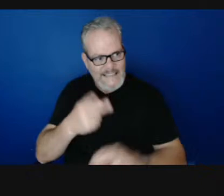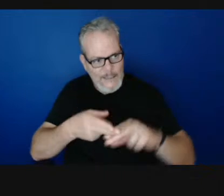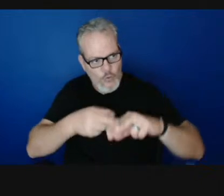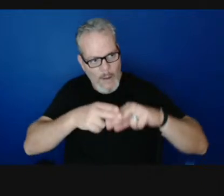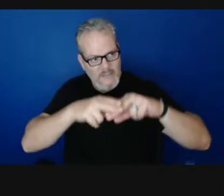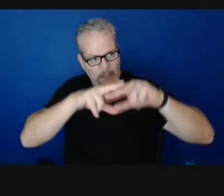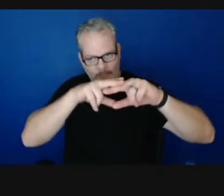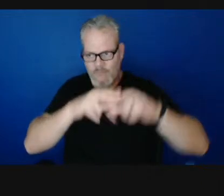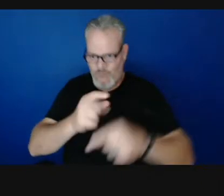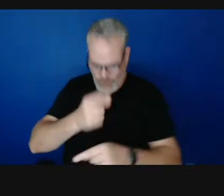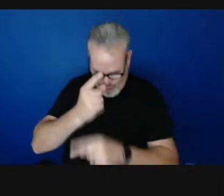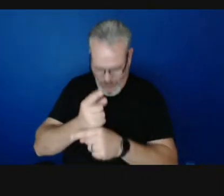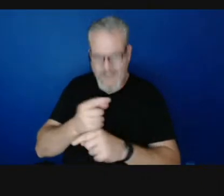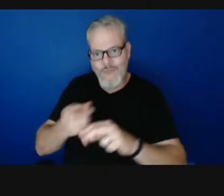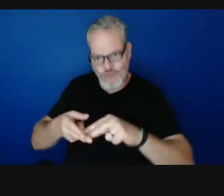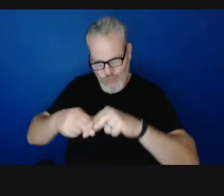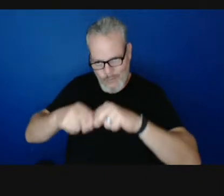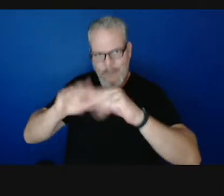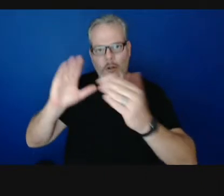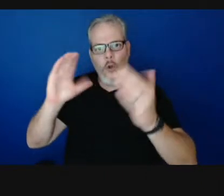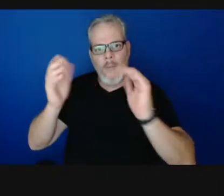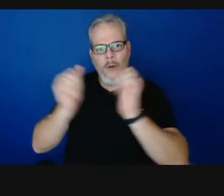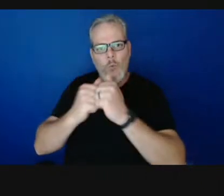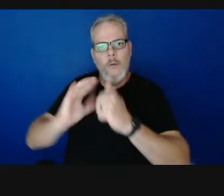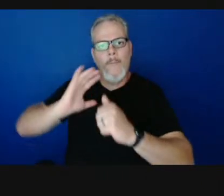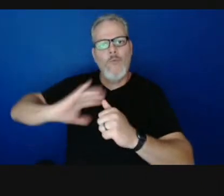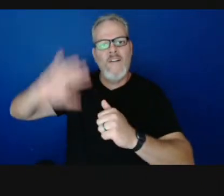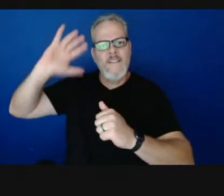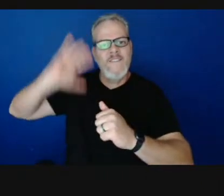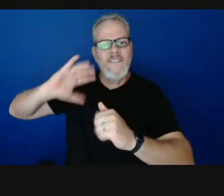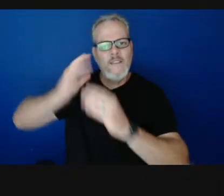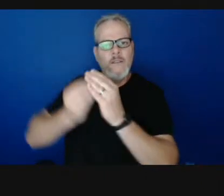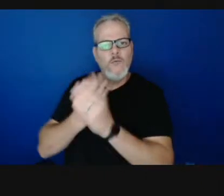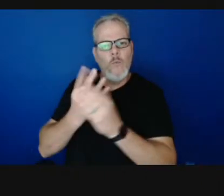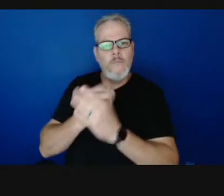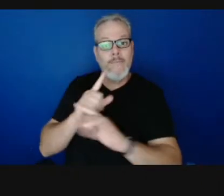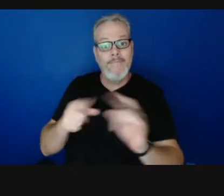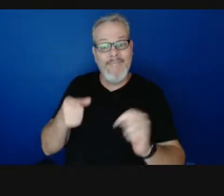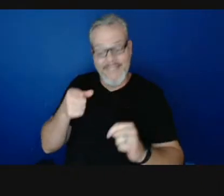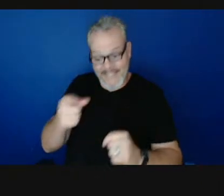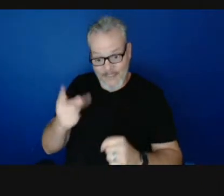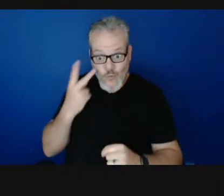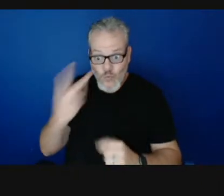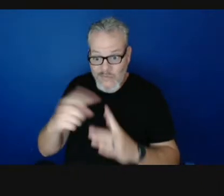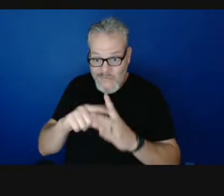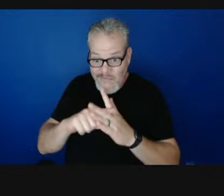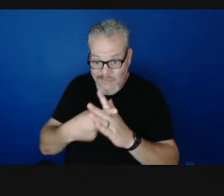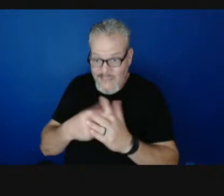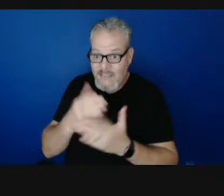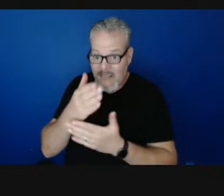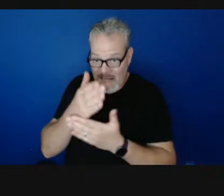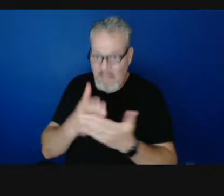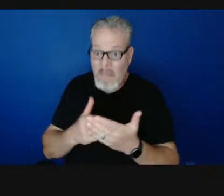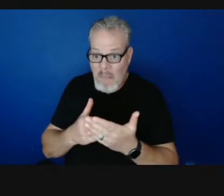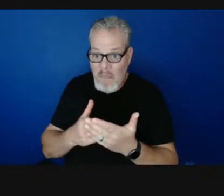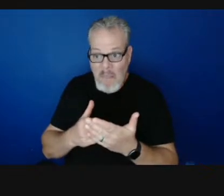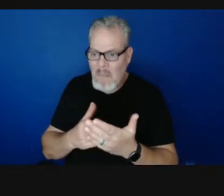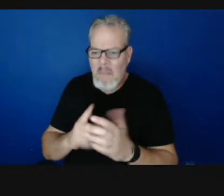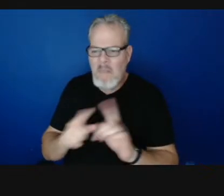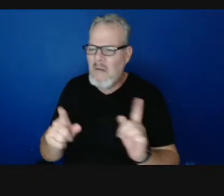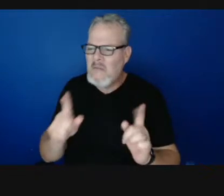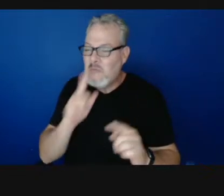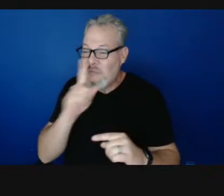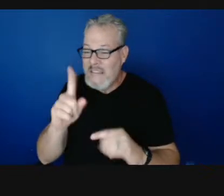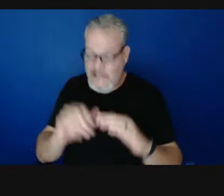Yeah, prior to a lot of the previous eruptions, but this one we were starting to see a bit of ramp up, but really didn't reach the level that it had